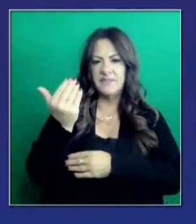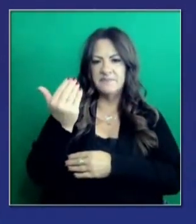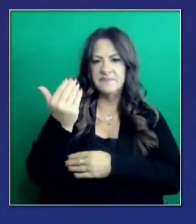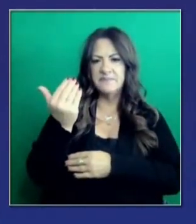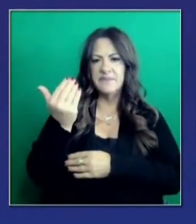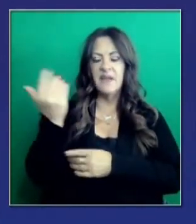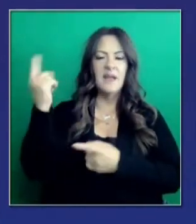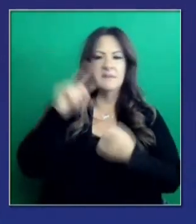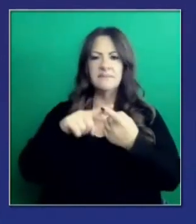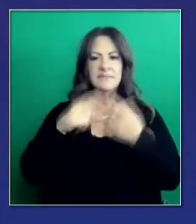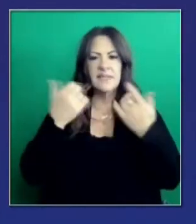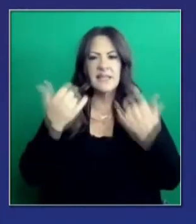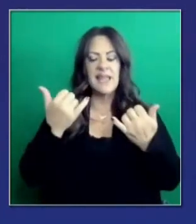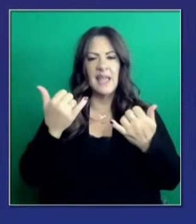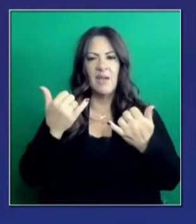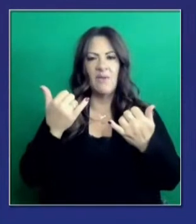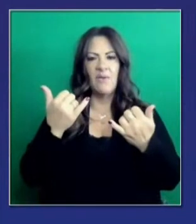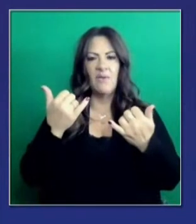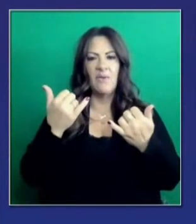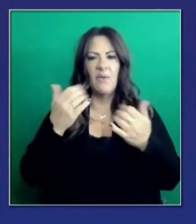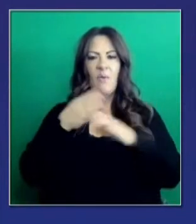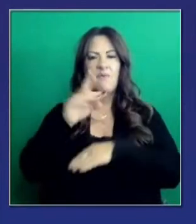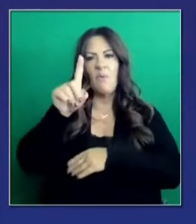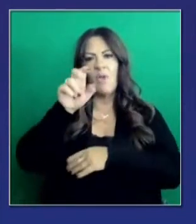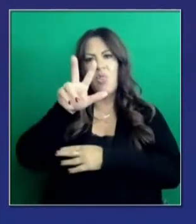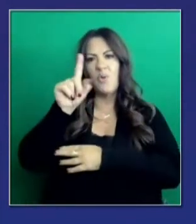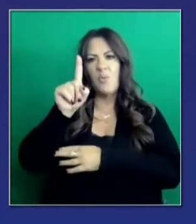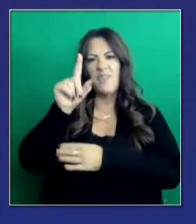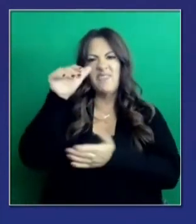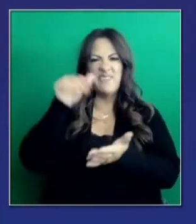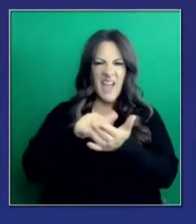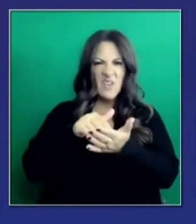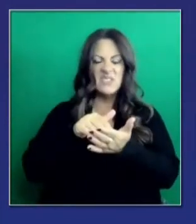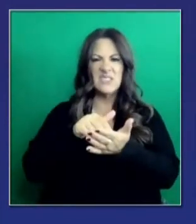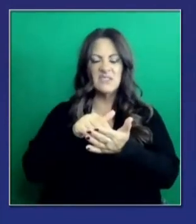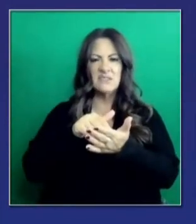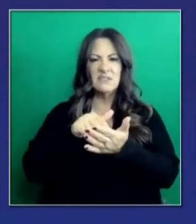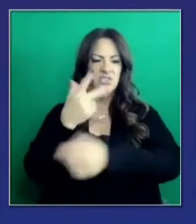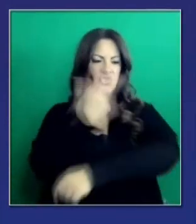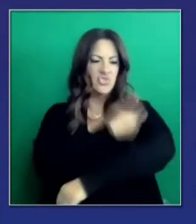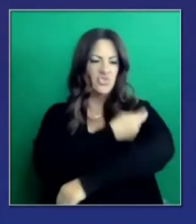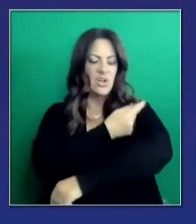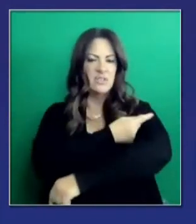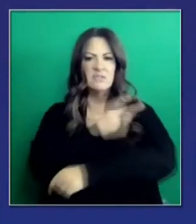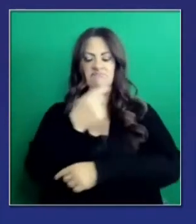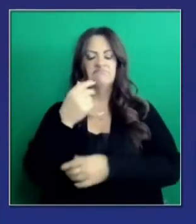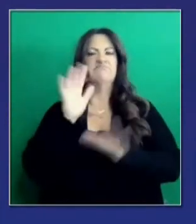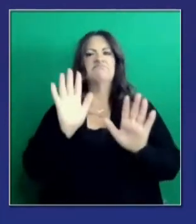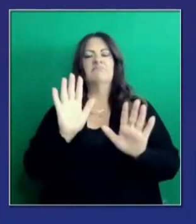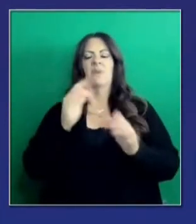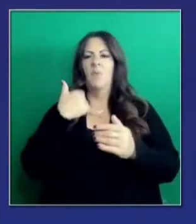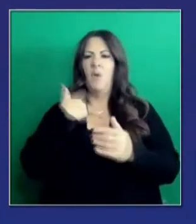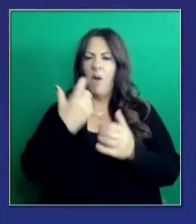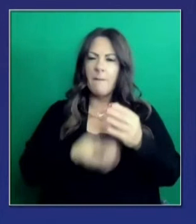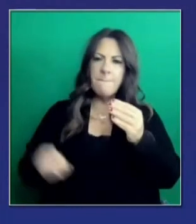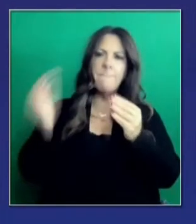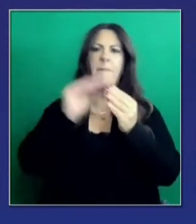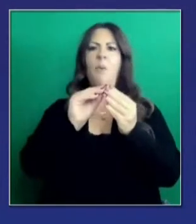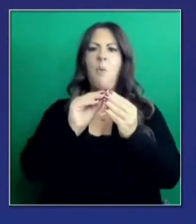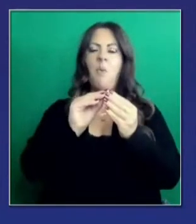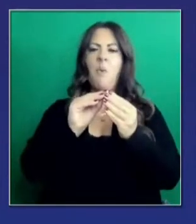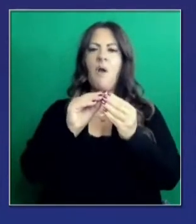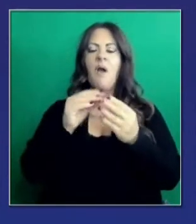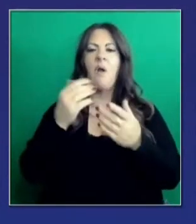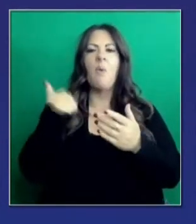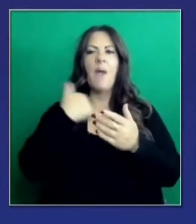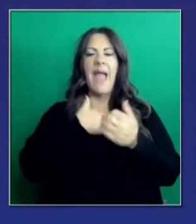period, 131,000 vaccines. We want to see that substantially increase. We have some medium-term goals, long-term